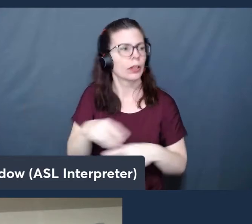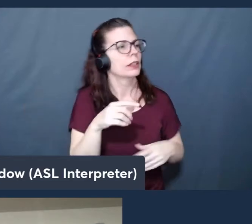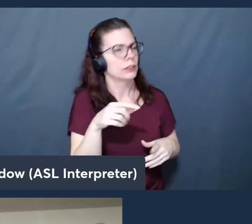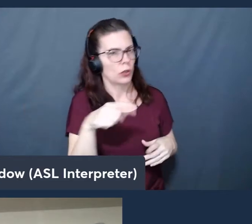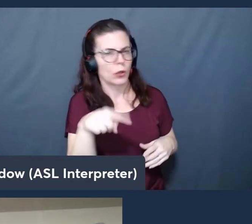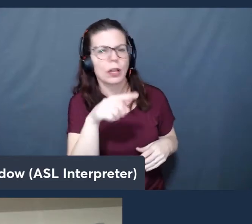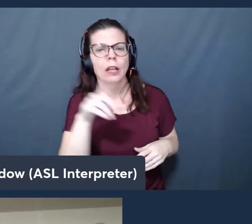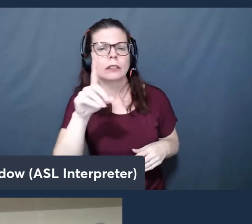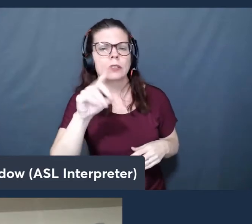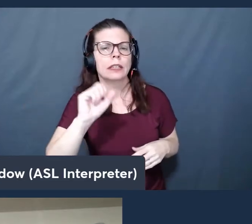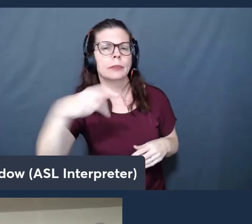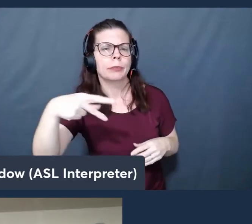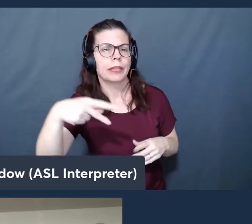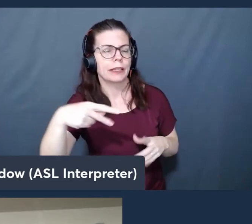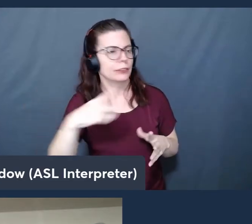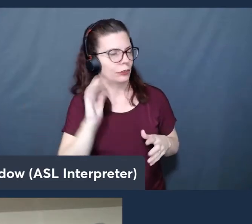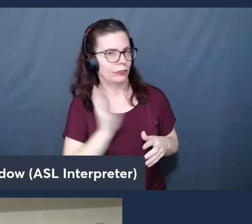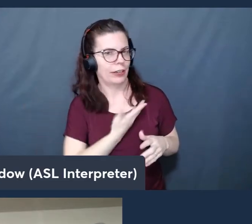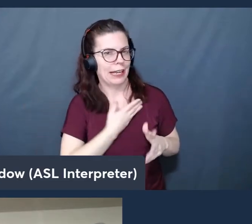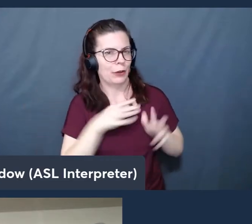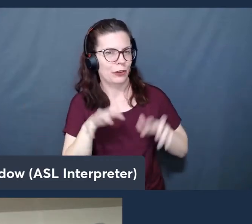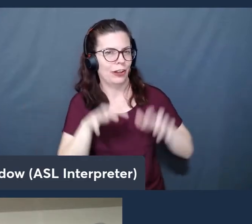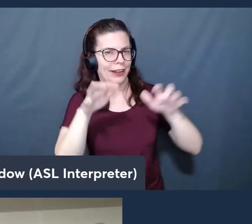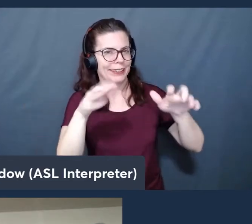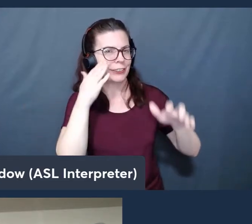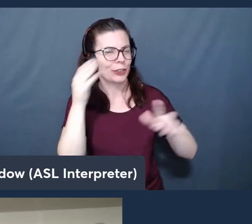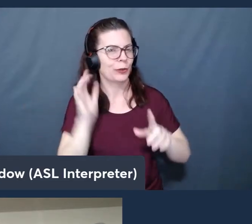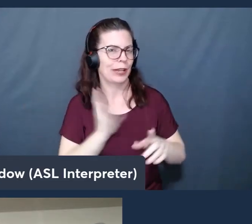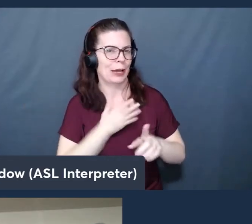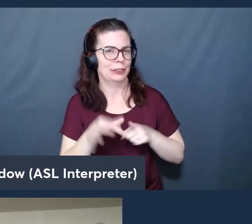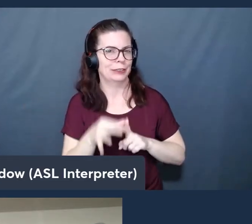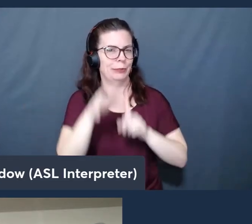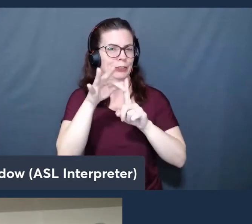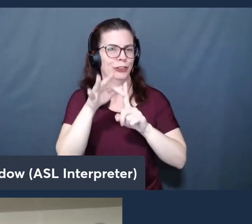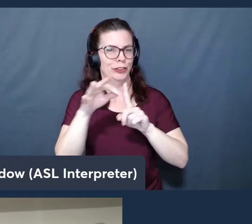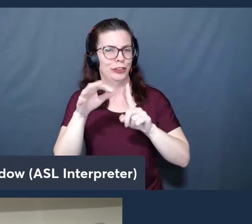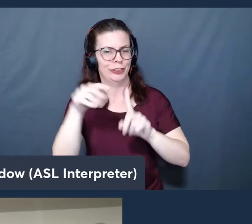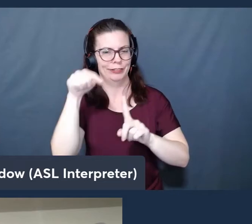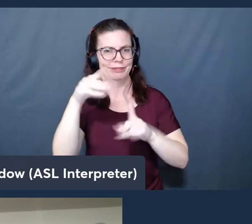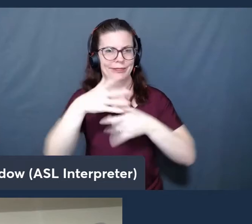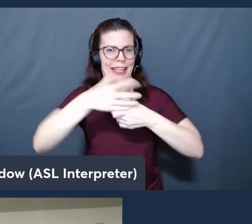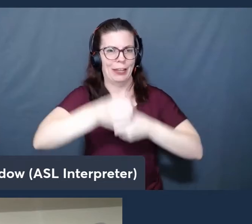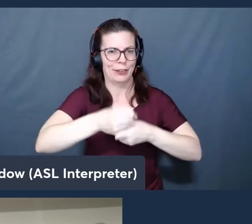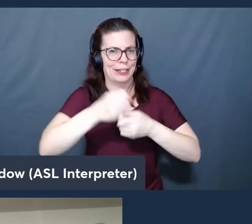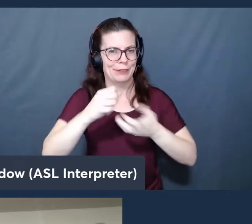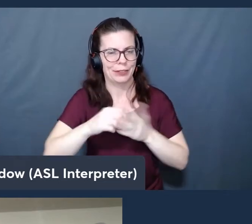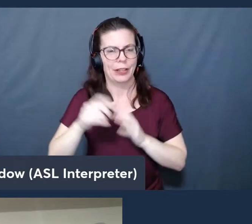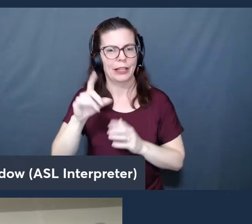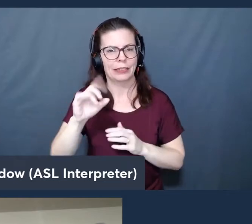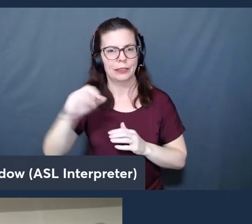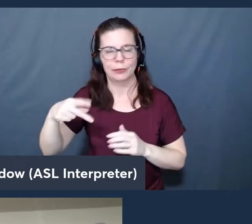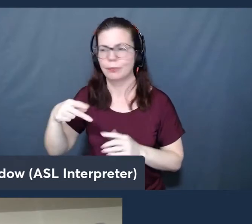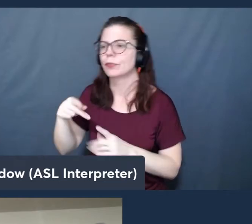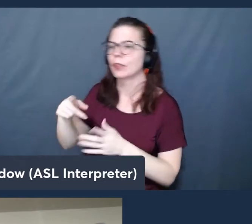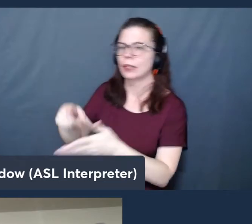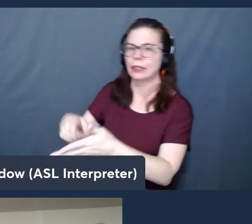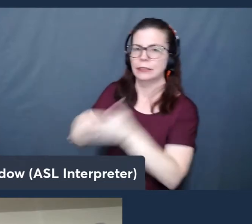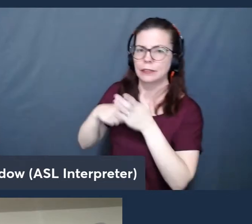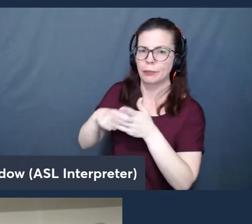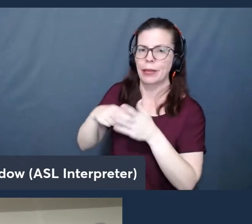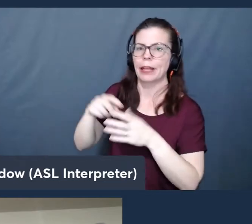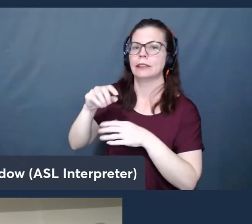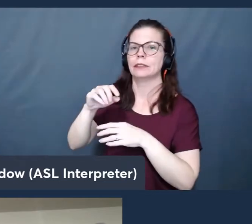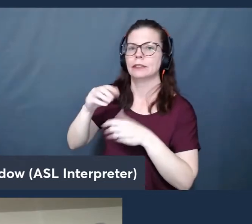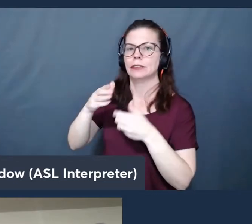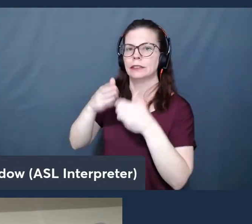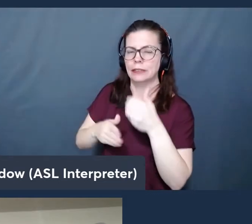does DSP mean? Because acronyms are special. So what does DSP actually stand for? Demand side platform. Domain. Okay,